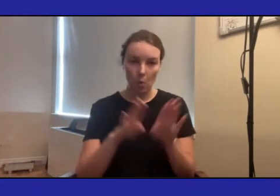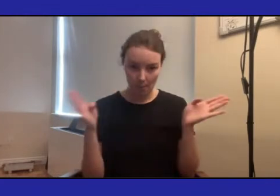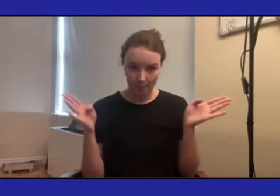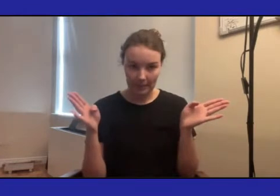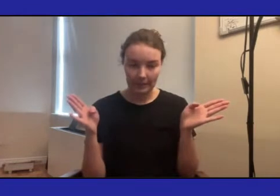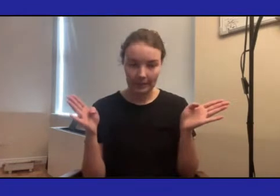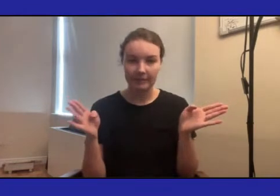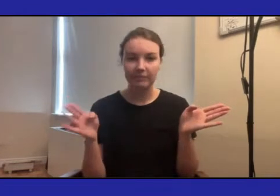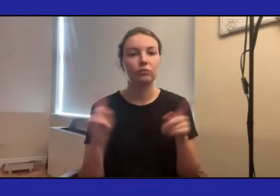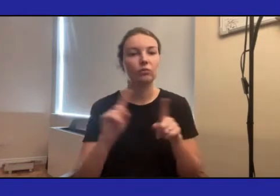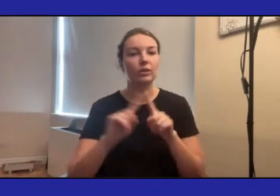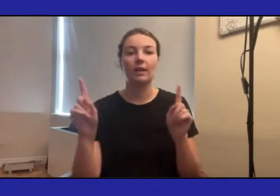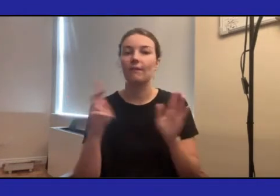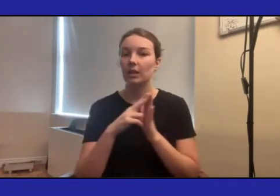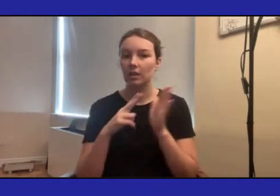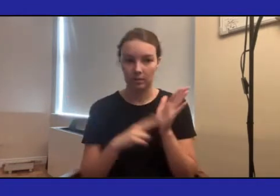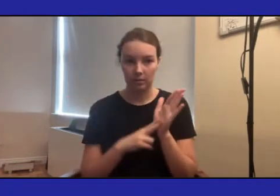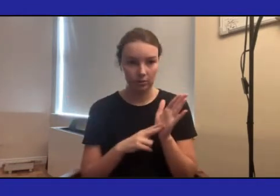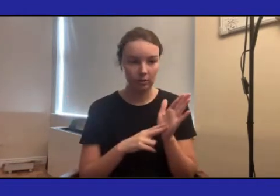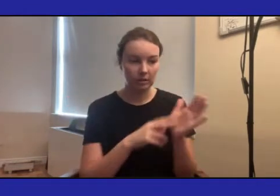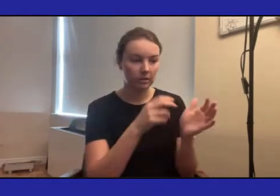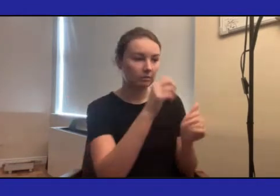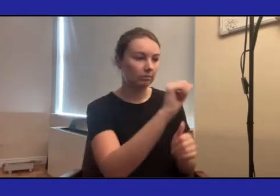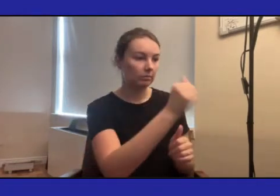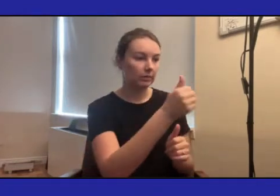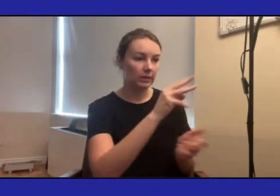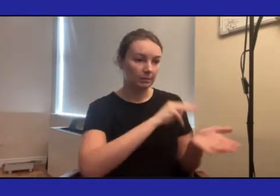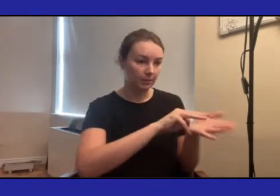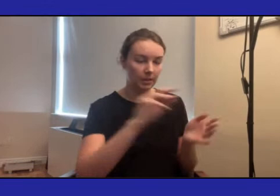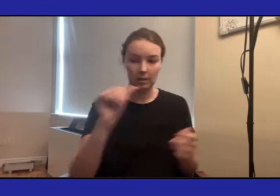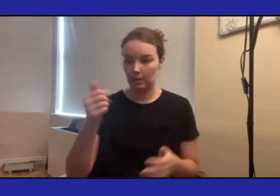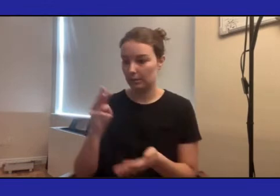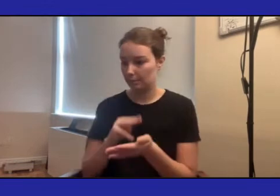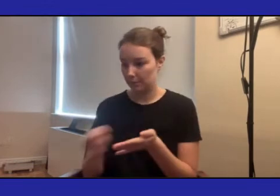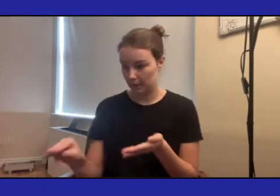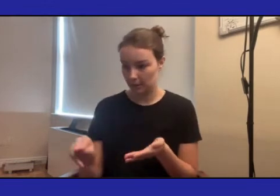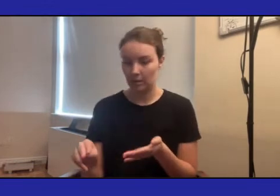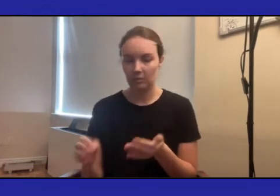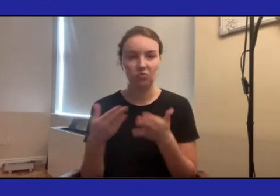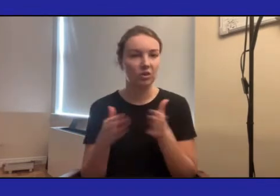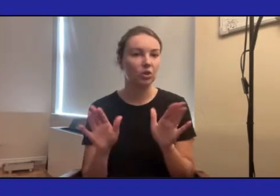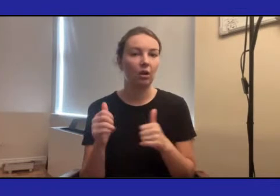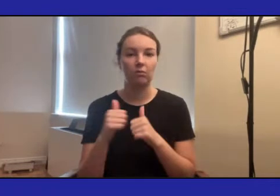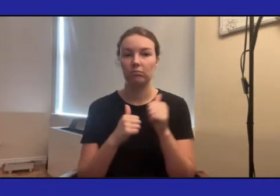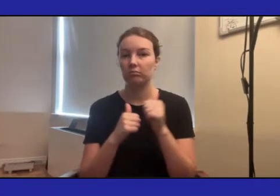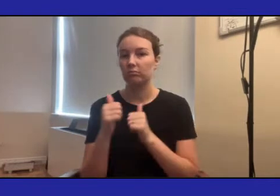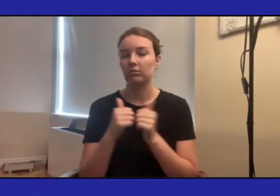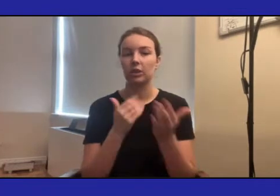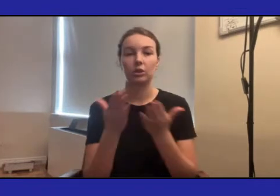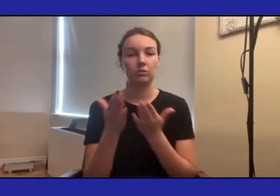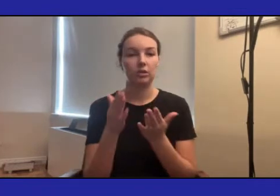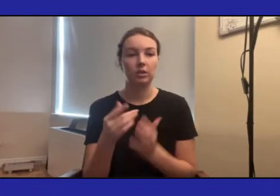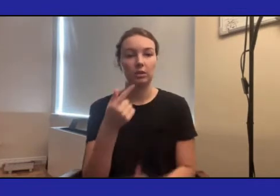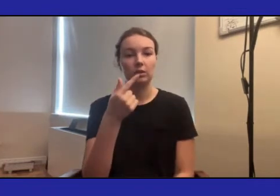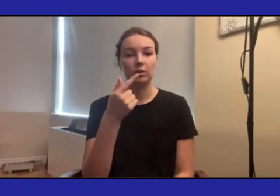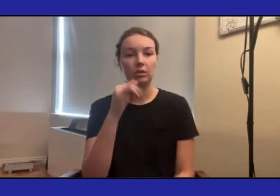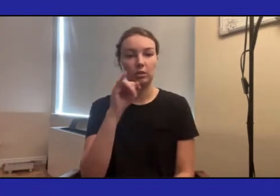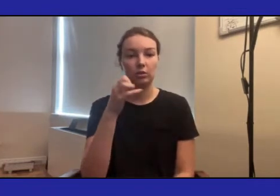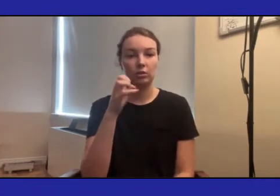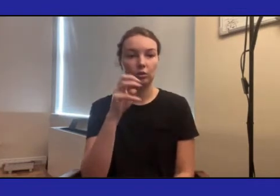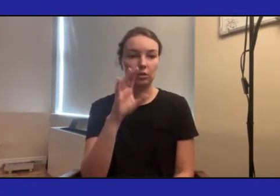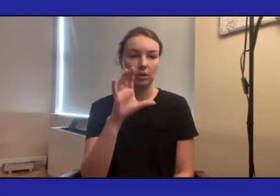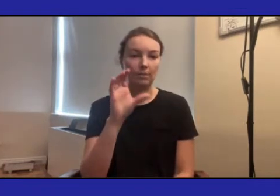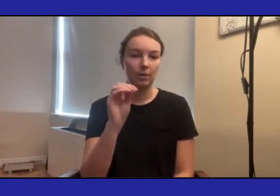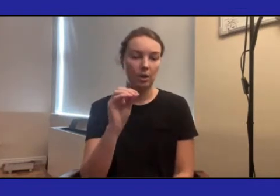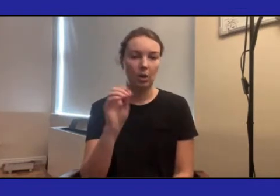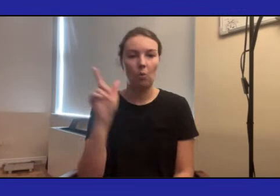each for $10 million to provide general construction services. Gemco Electrical Contractor was the lowest bid for the bid opened on